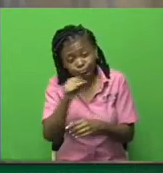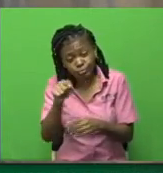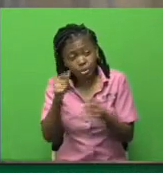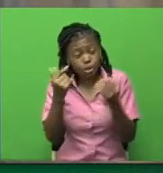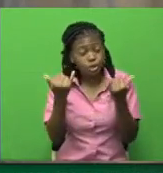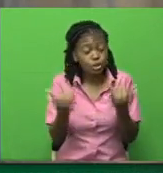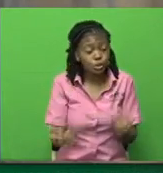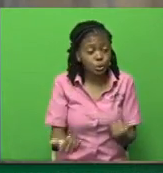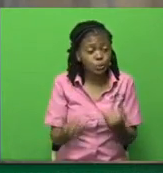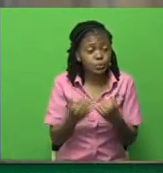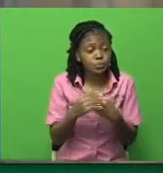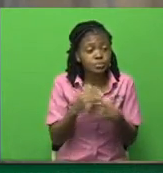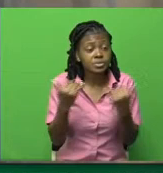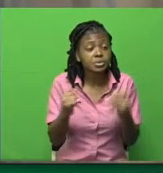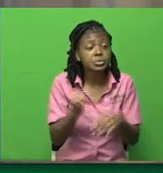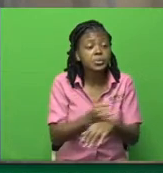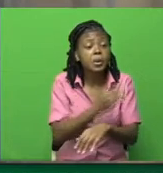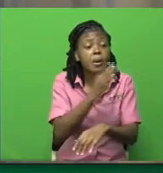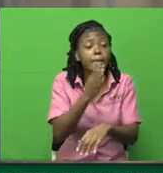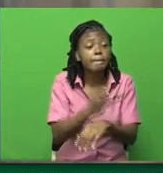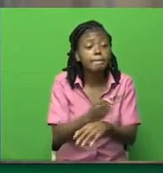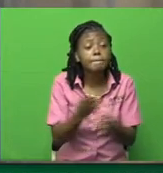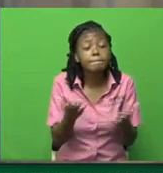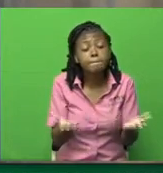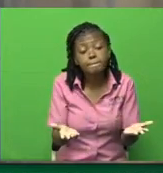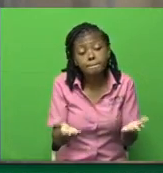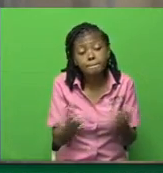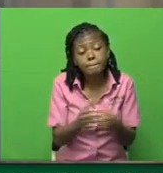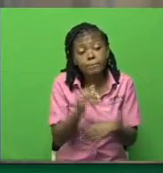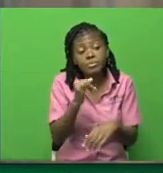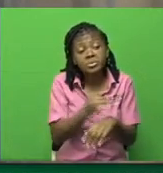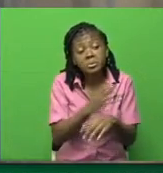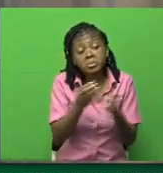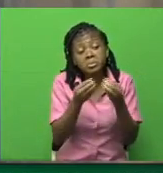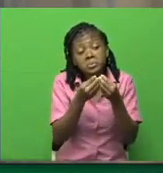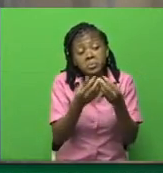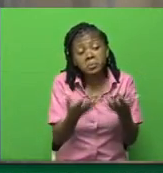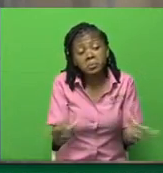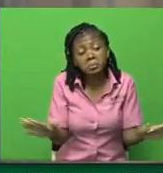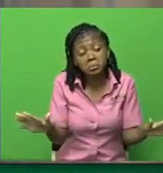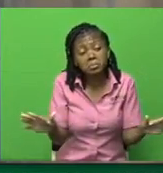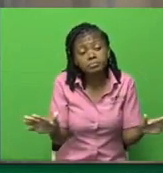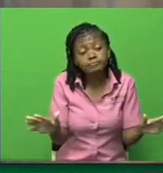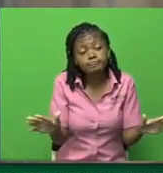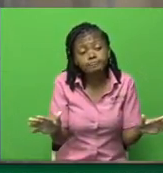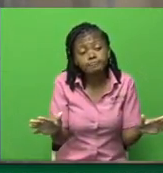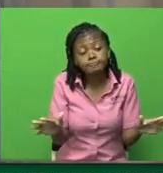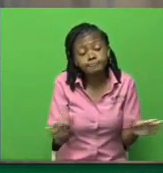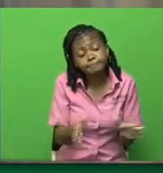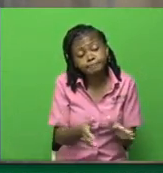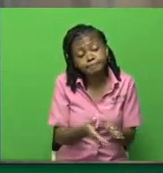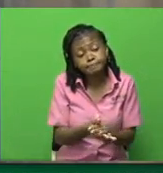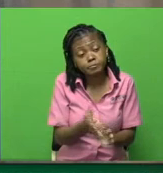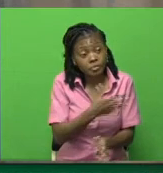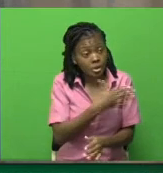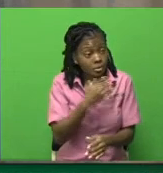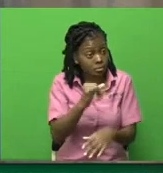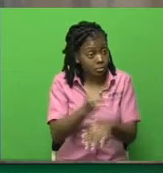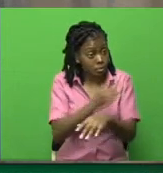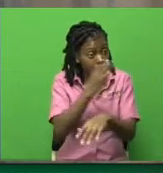in that energy sector we talk about job loss and a lost decade regarding employment in energy